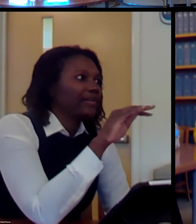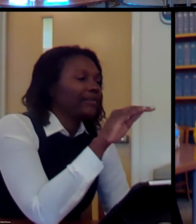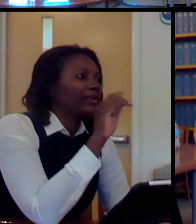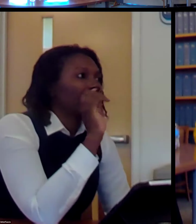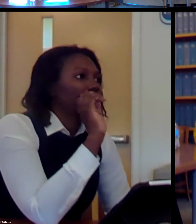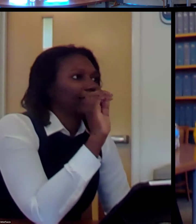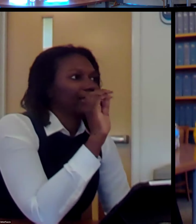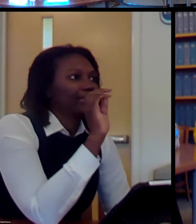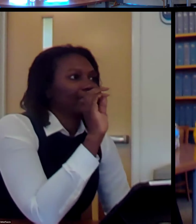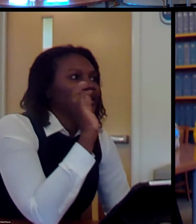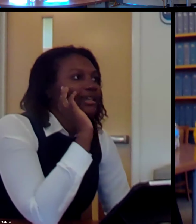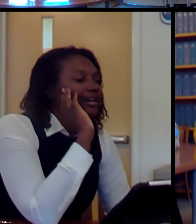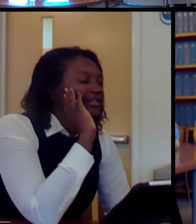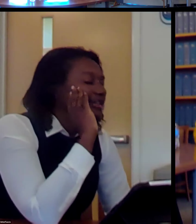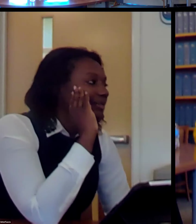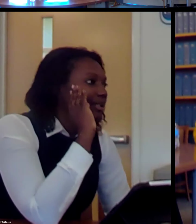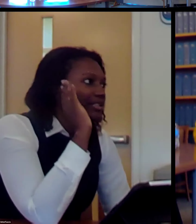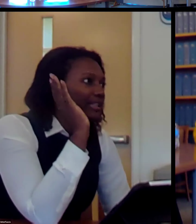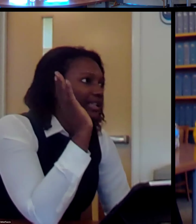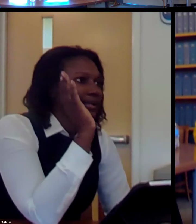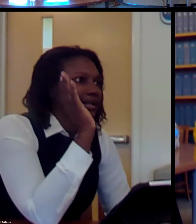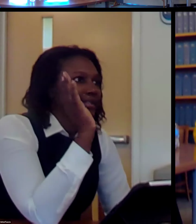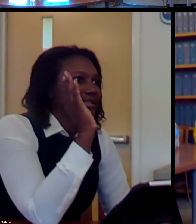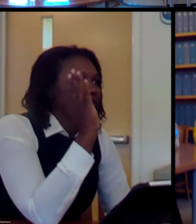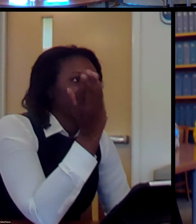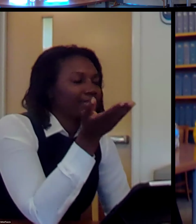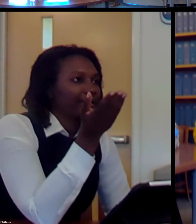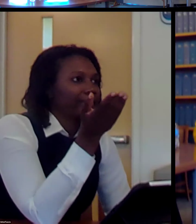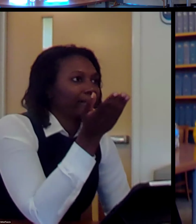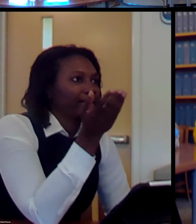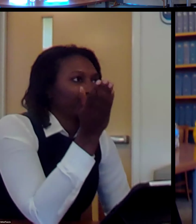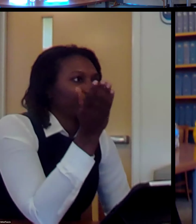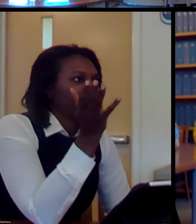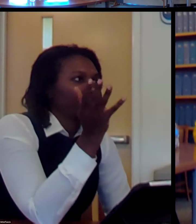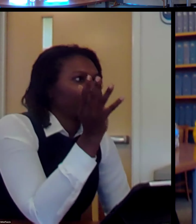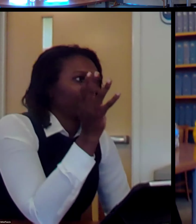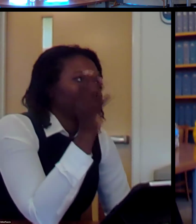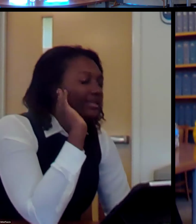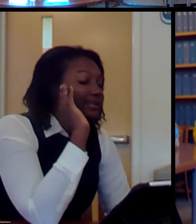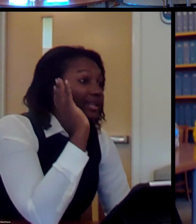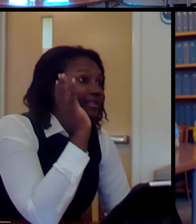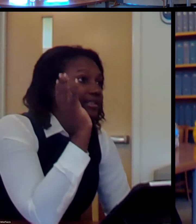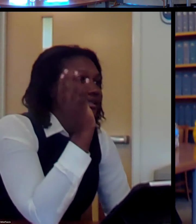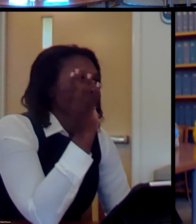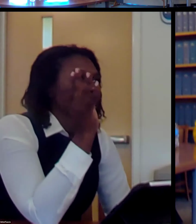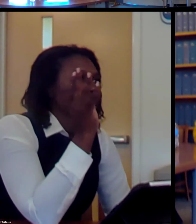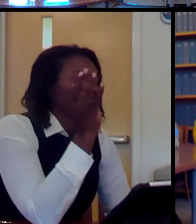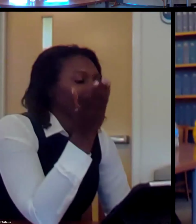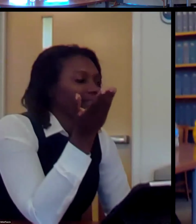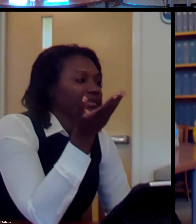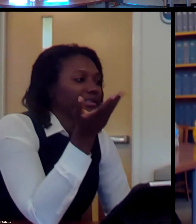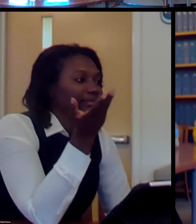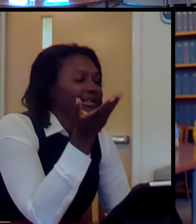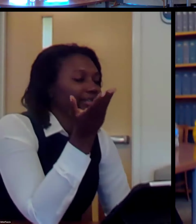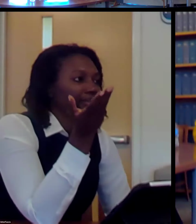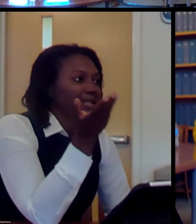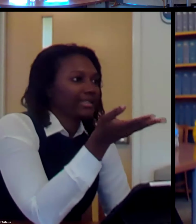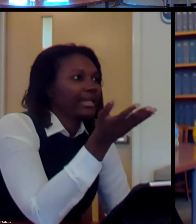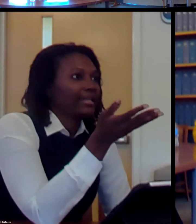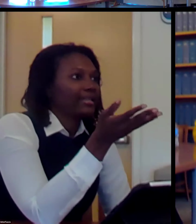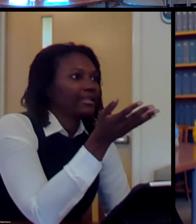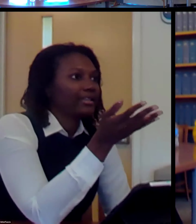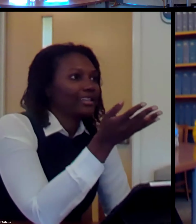mechanisms yourself, but there's like, you have a bunch of like hypotheses, because that's what they want. It's just like a bunch of hypotheses with evidence that supports it, which we can